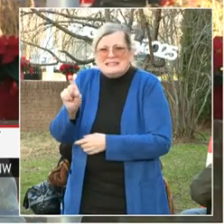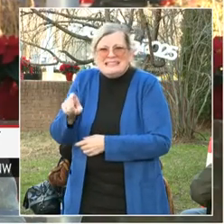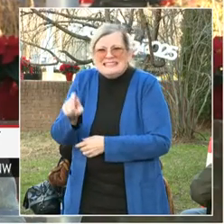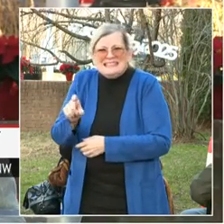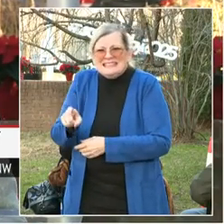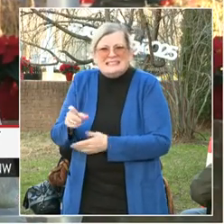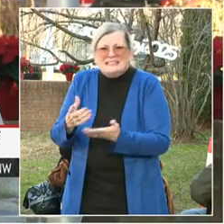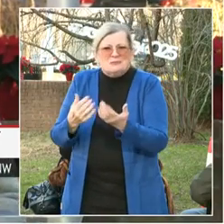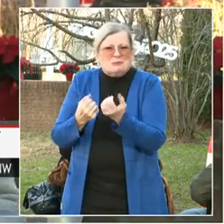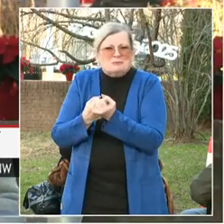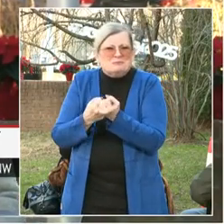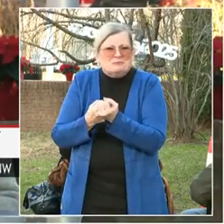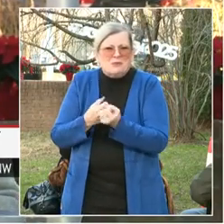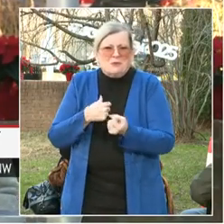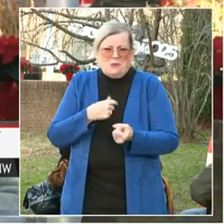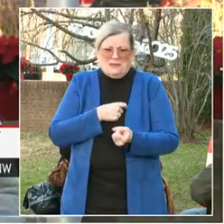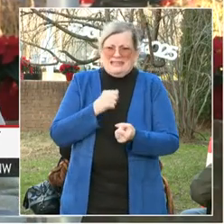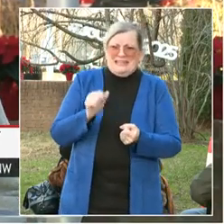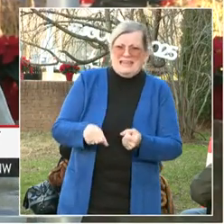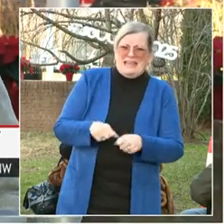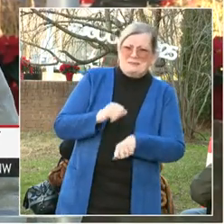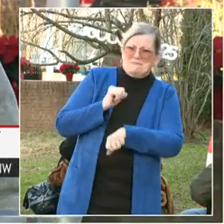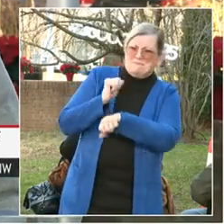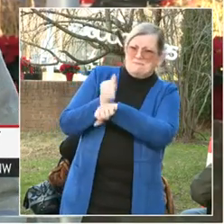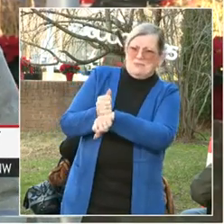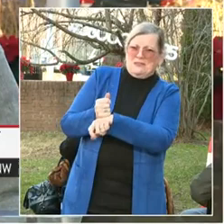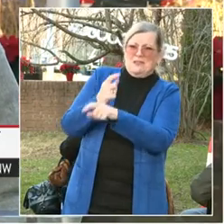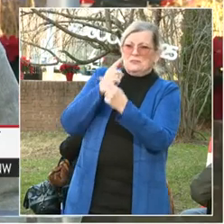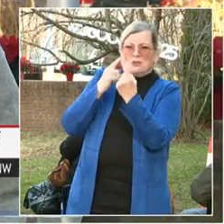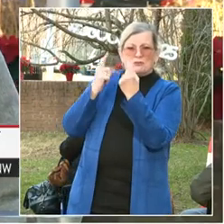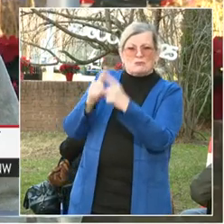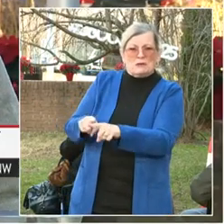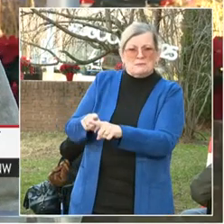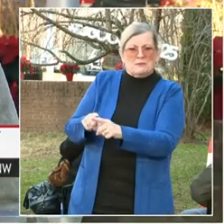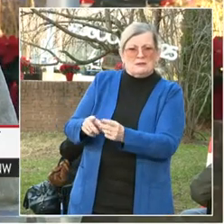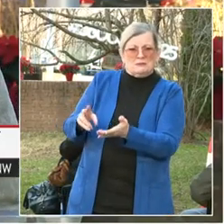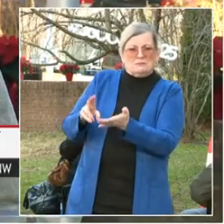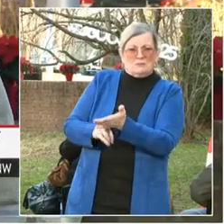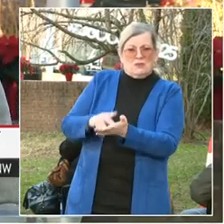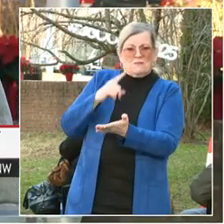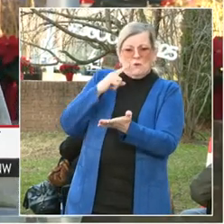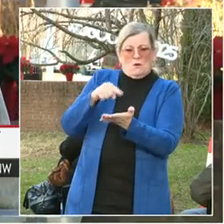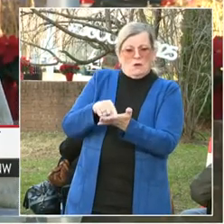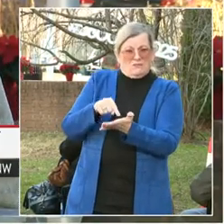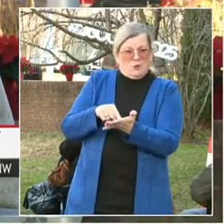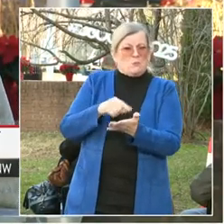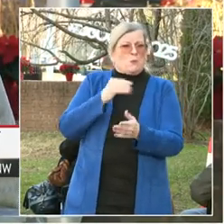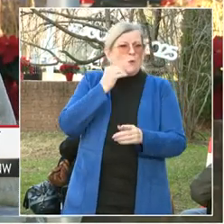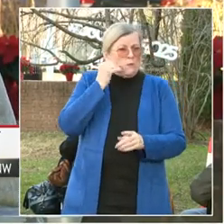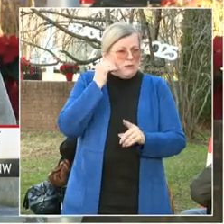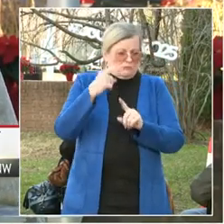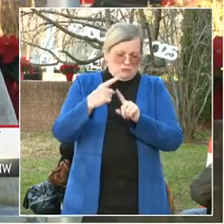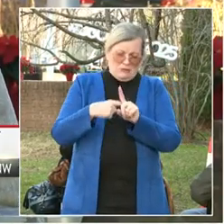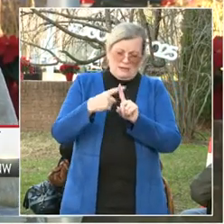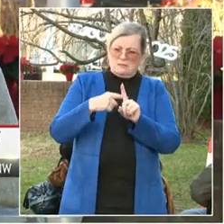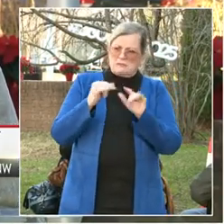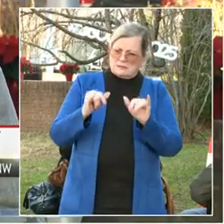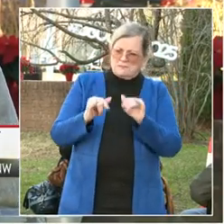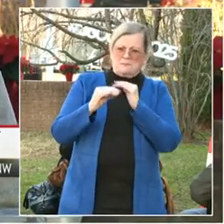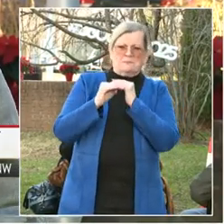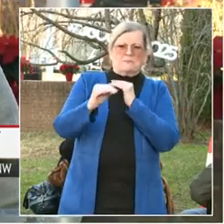put affordability covenants of at least 15 years on their properties in exchange for the